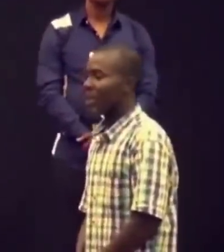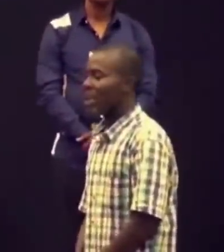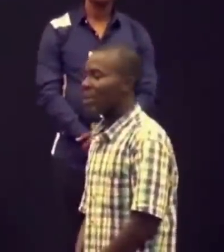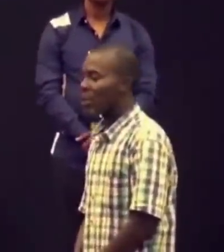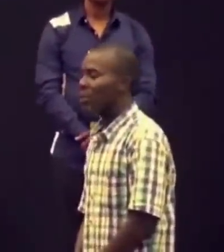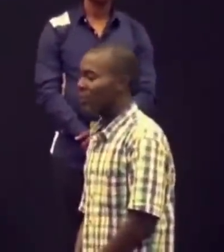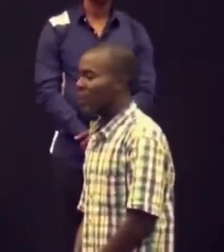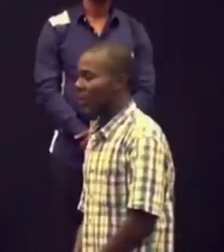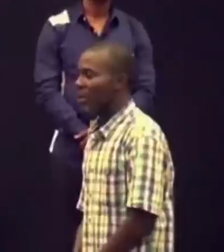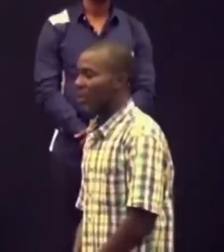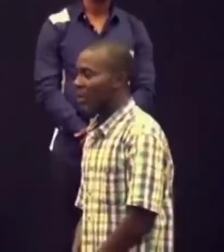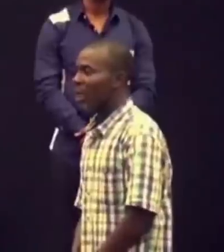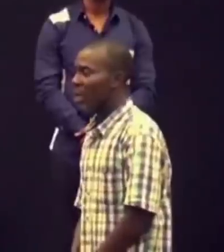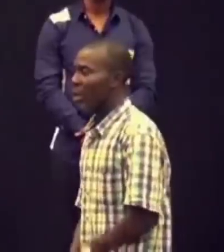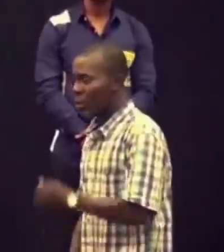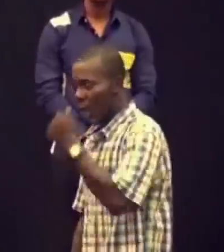glory